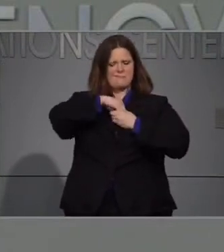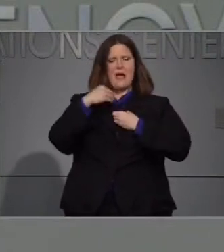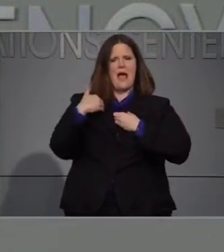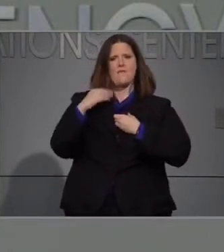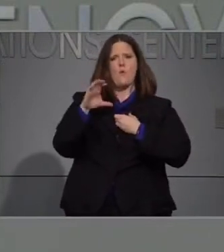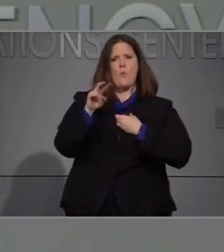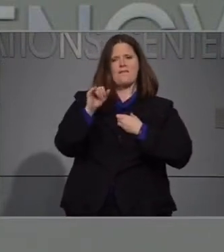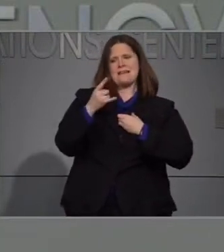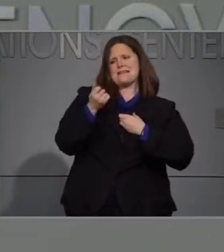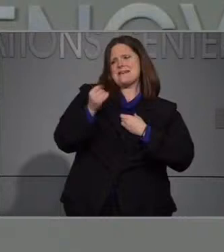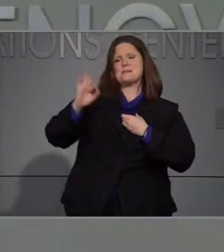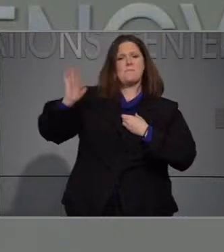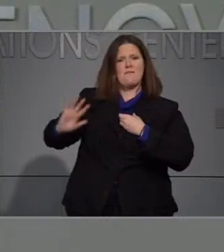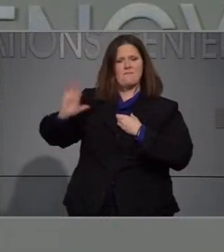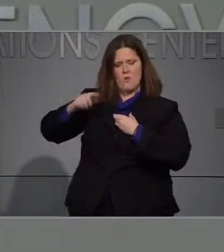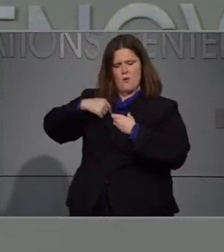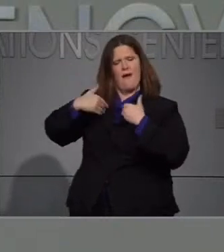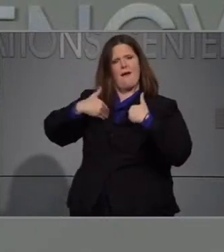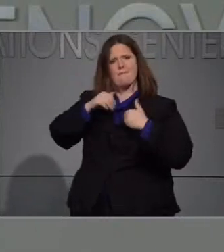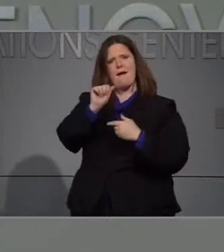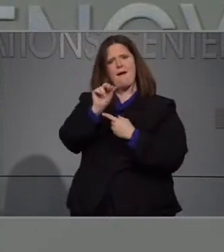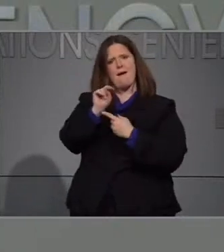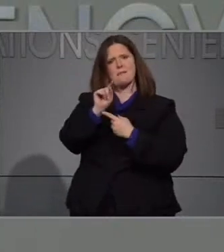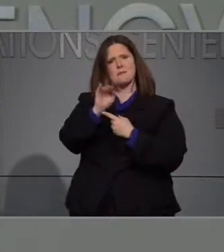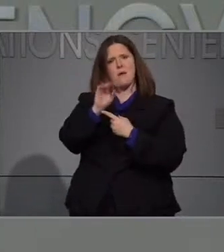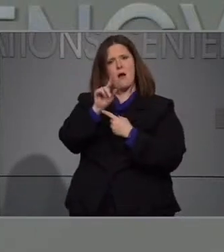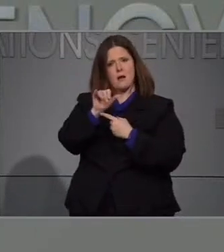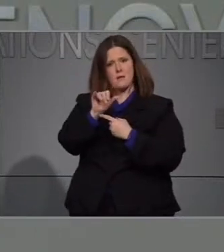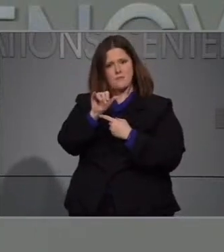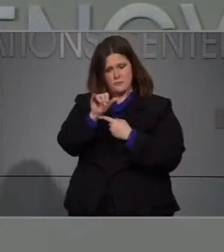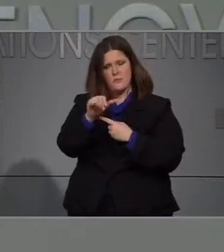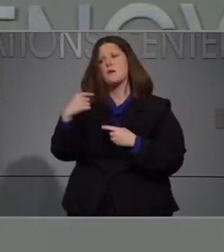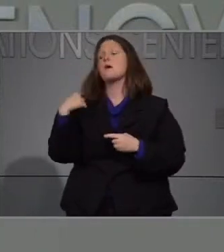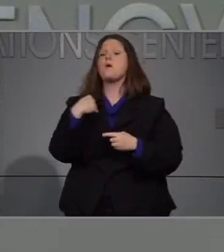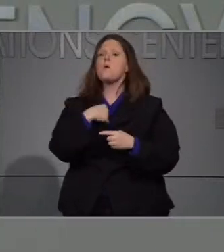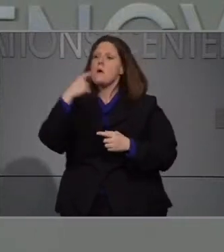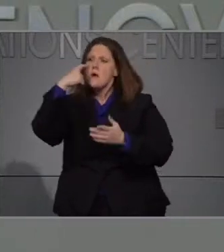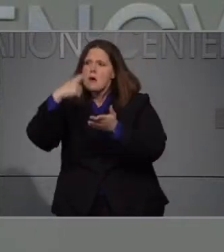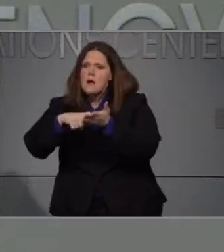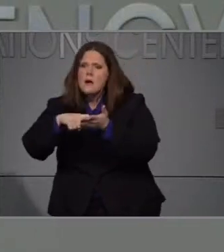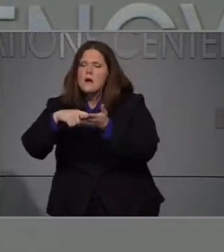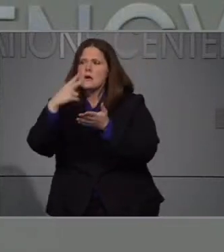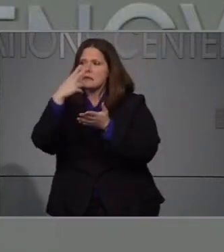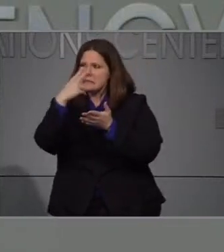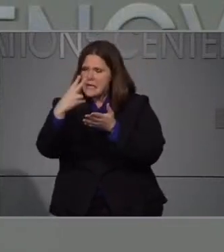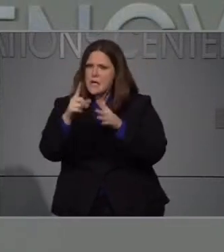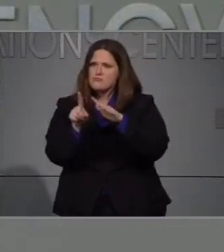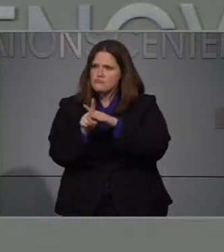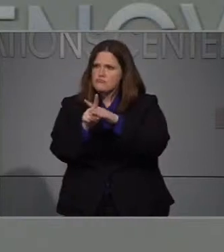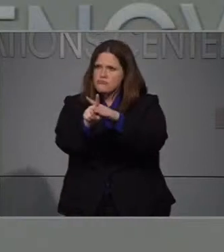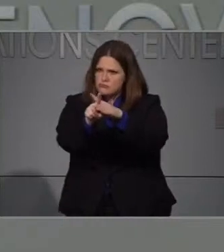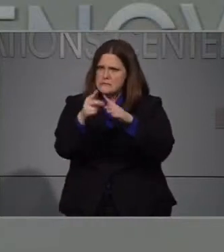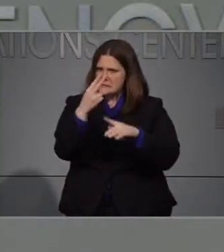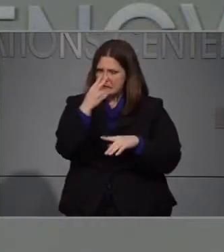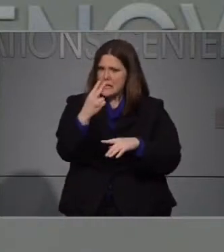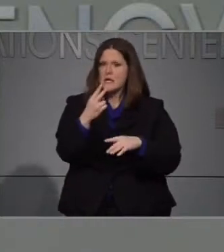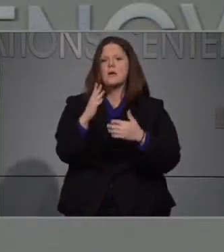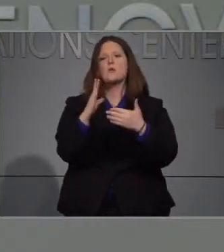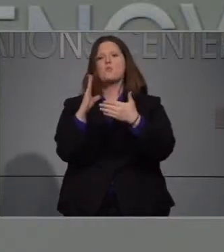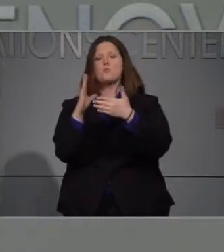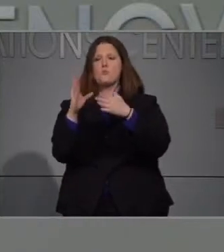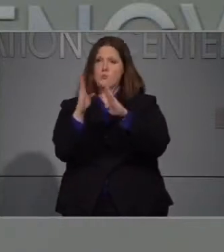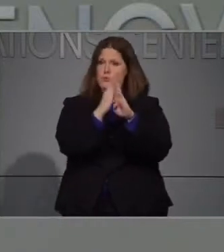up the number of cases, we're seeing a prevalence rate in a few of those early studies that range anywhere